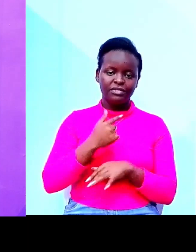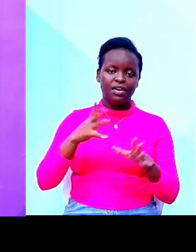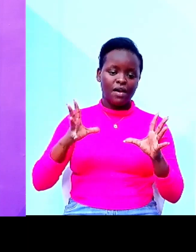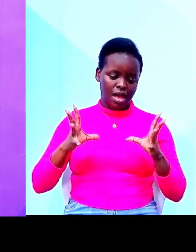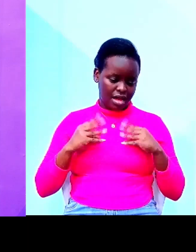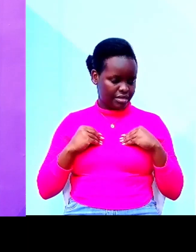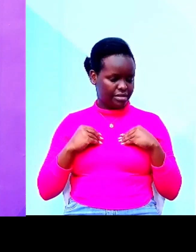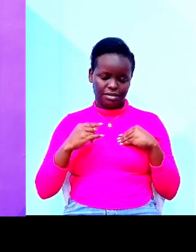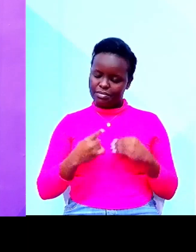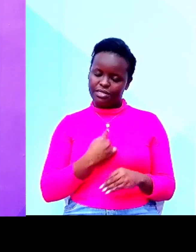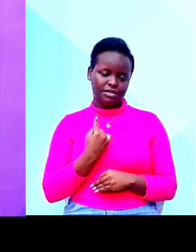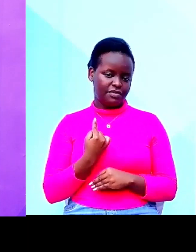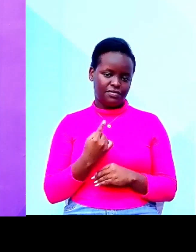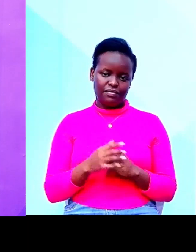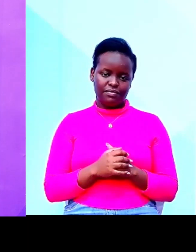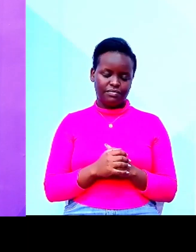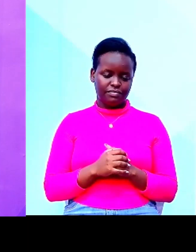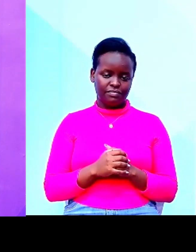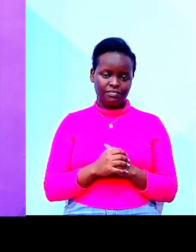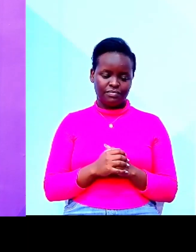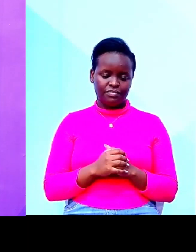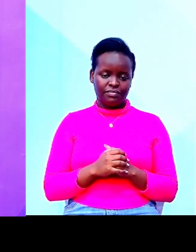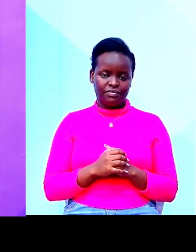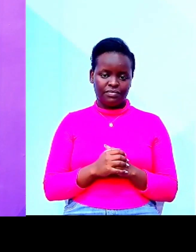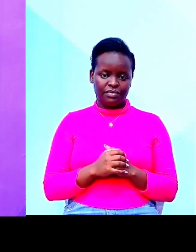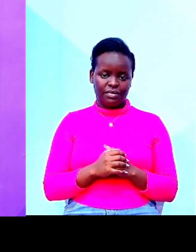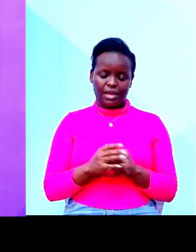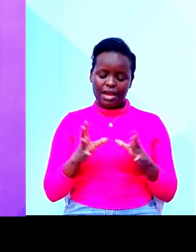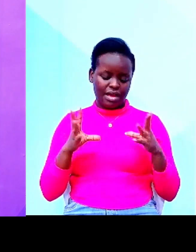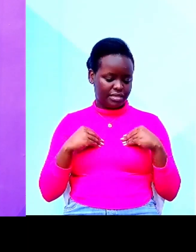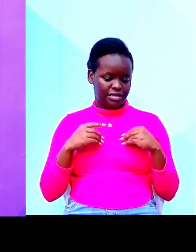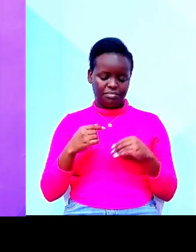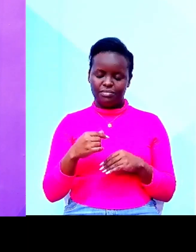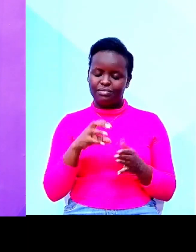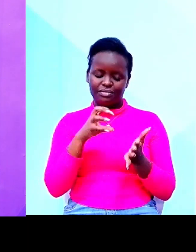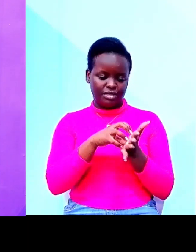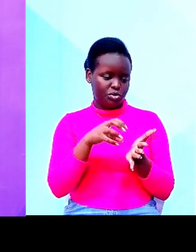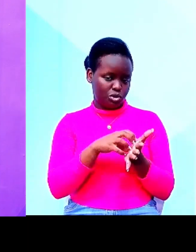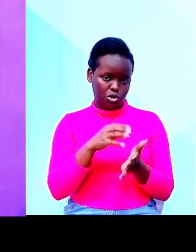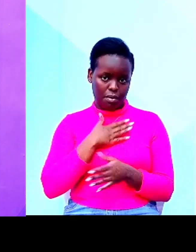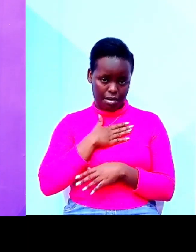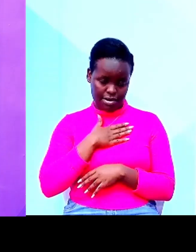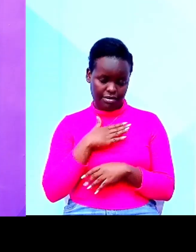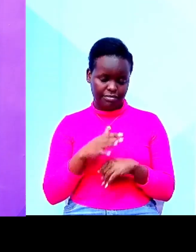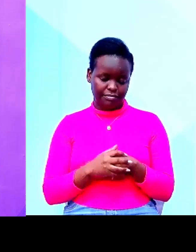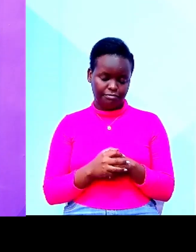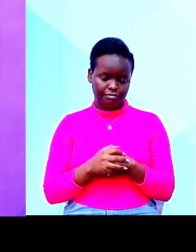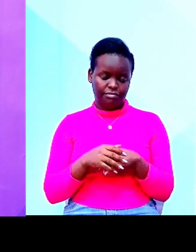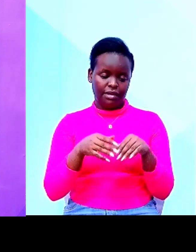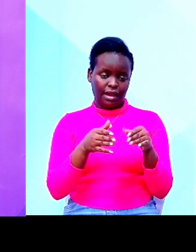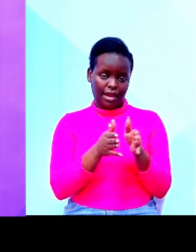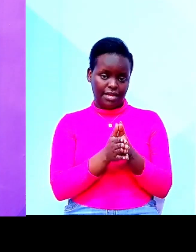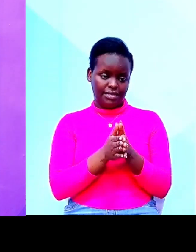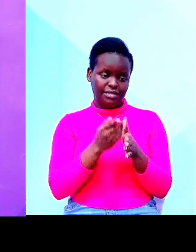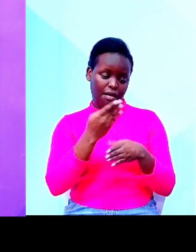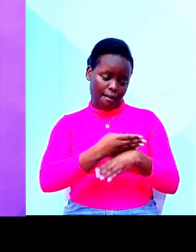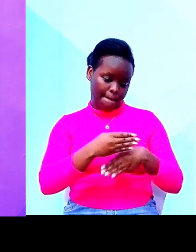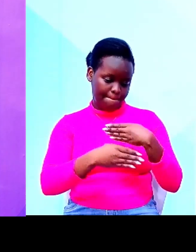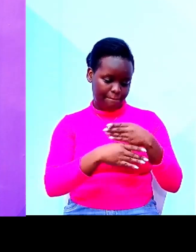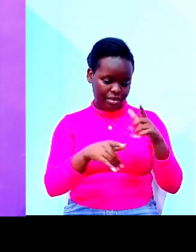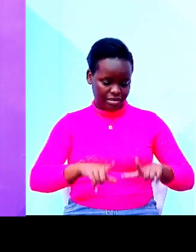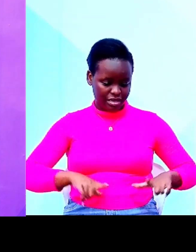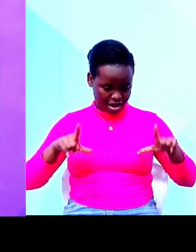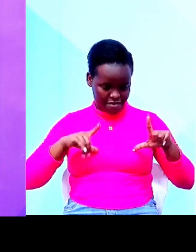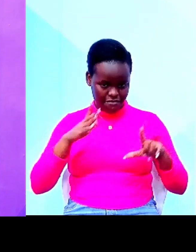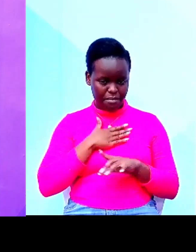accepted myself I accepted my situation and rebuilt my life